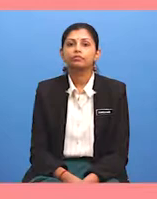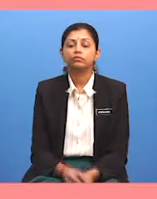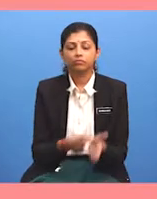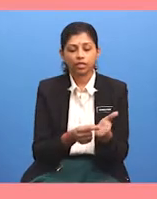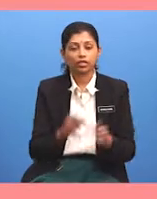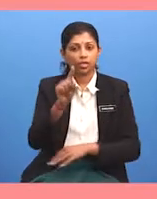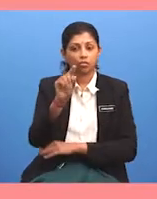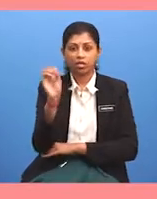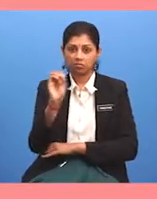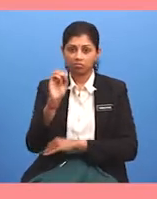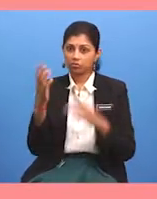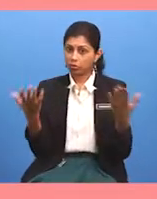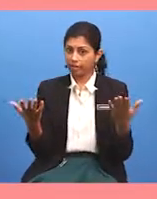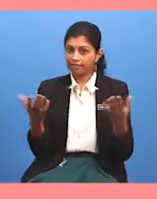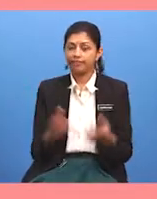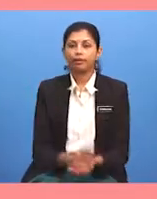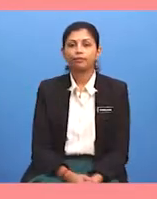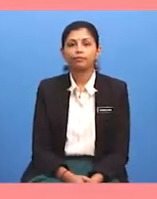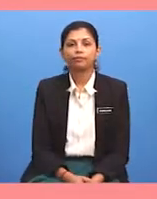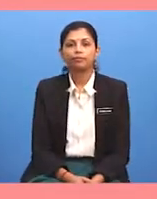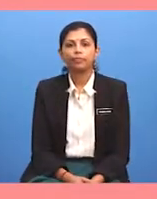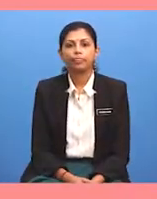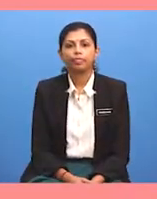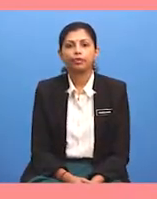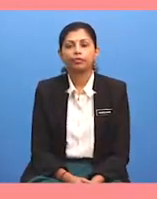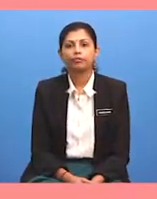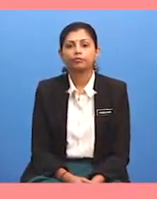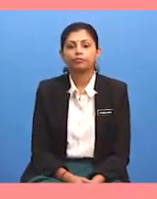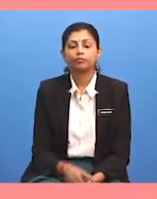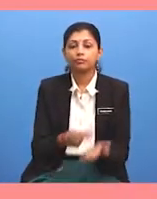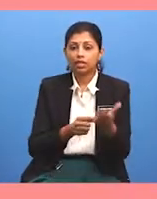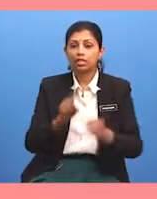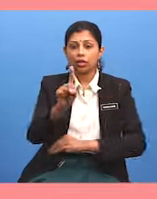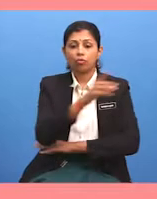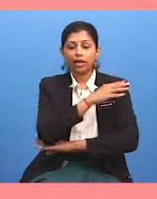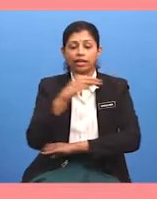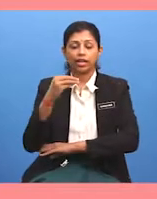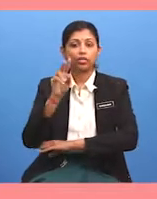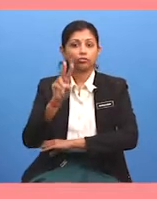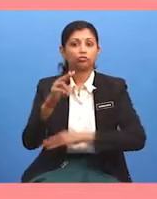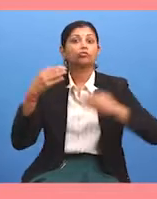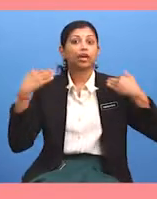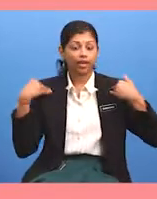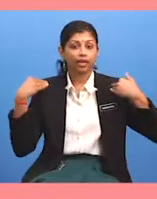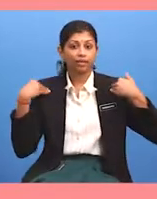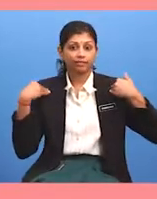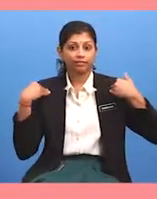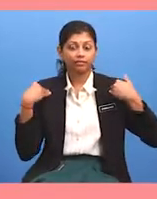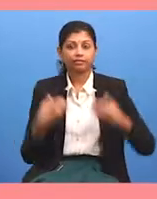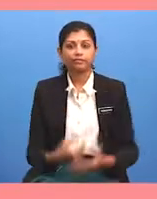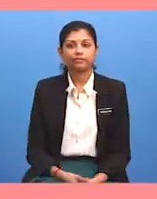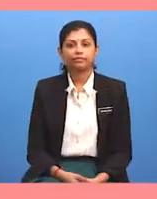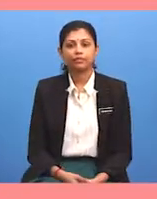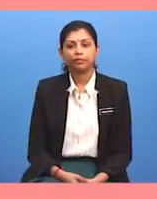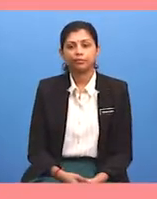11. Both articles mention Microsoft's vision. In Article 1, it is stated in